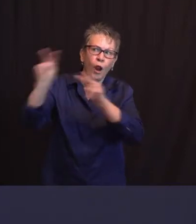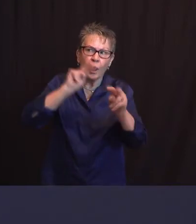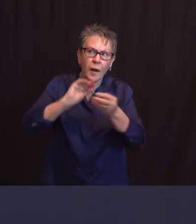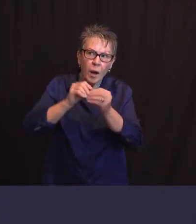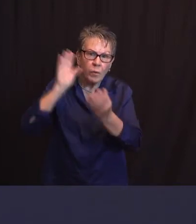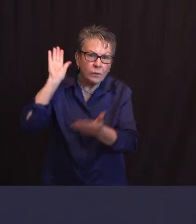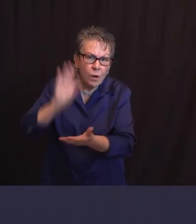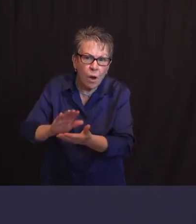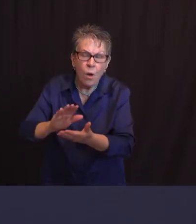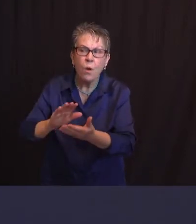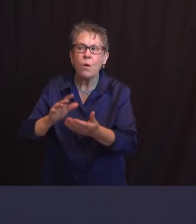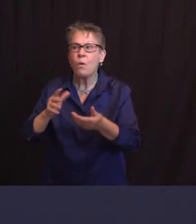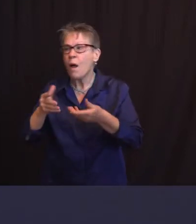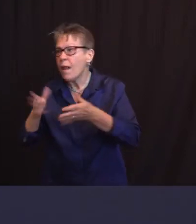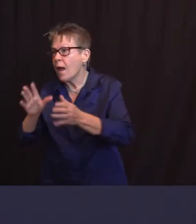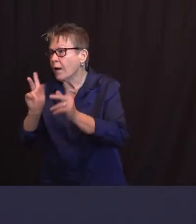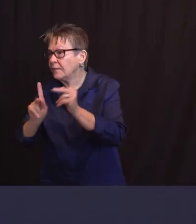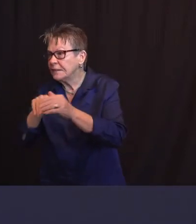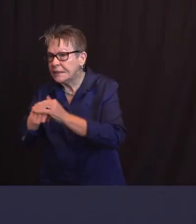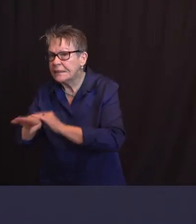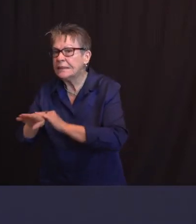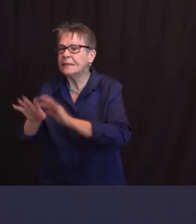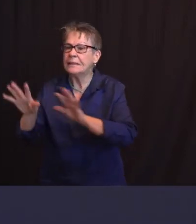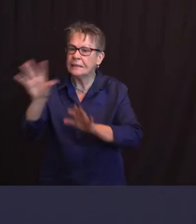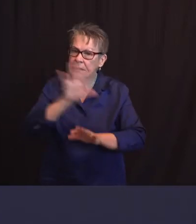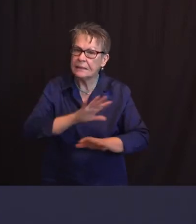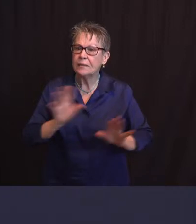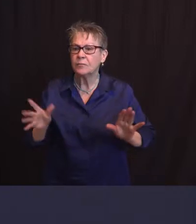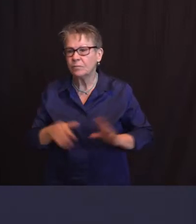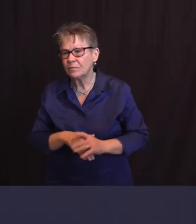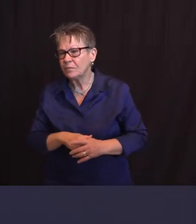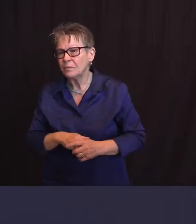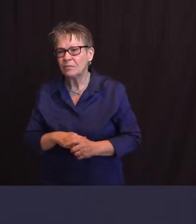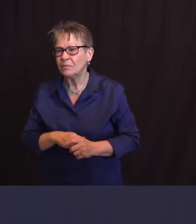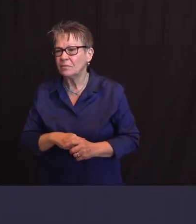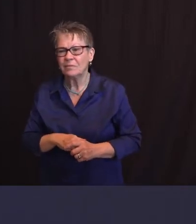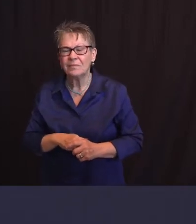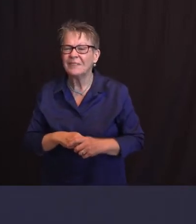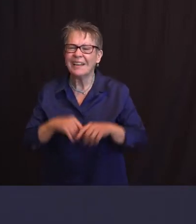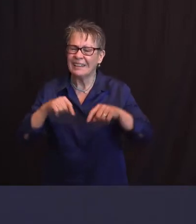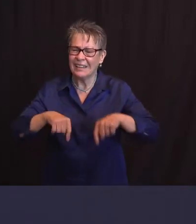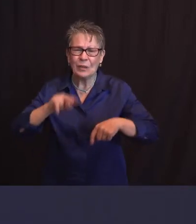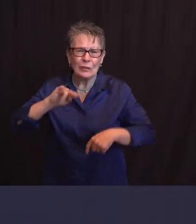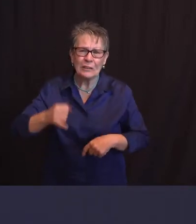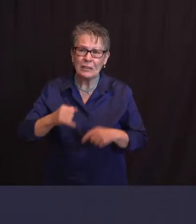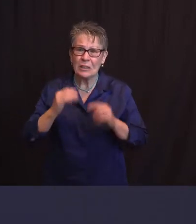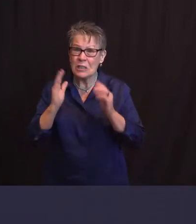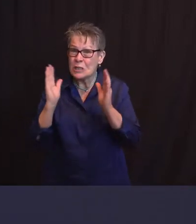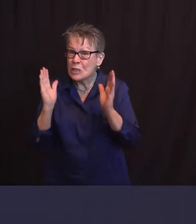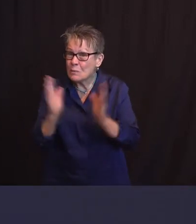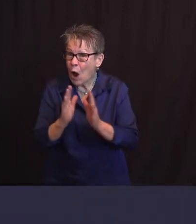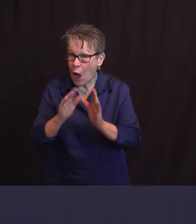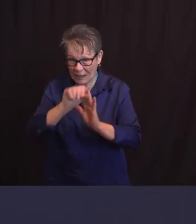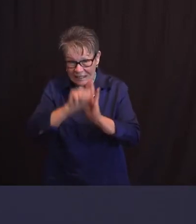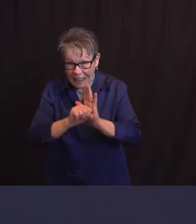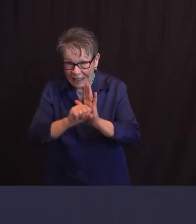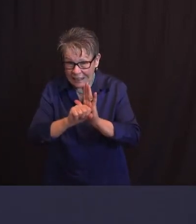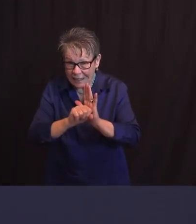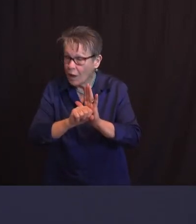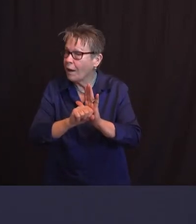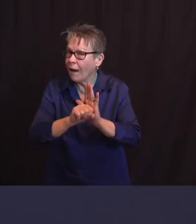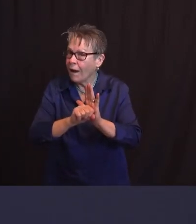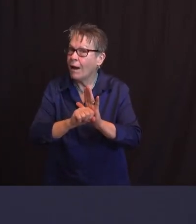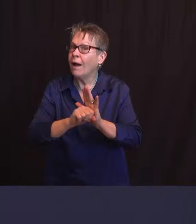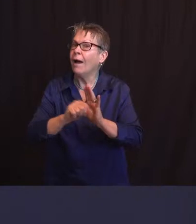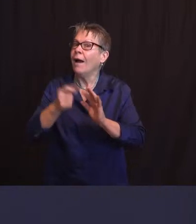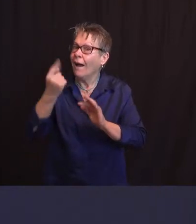of the state is among the smallest in the country, the densest in the country. My fear would be if you did